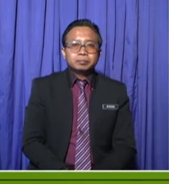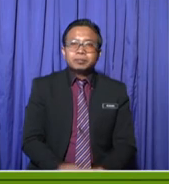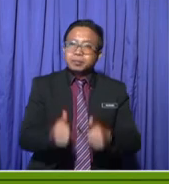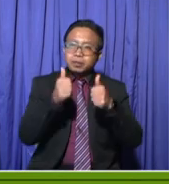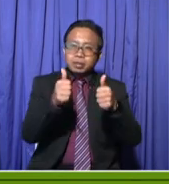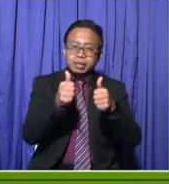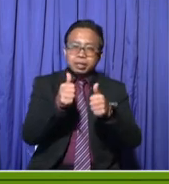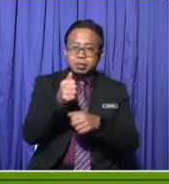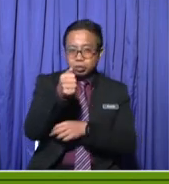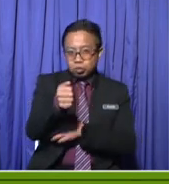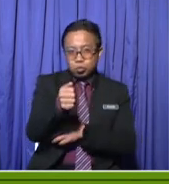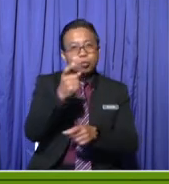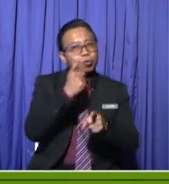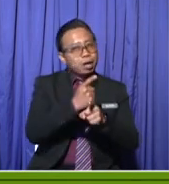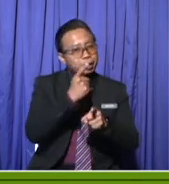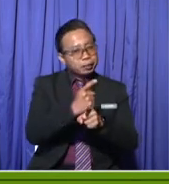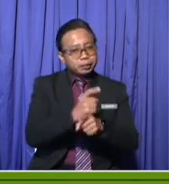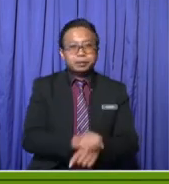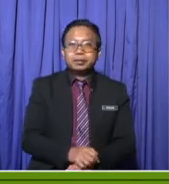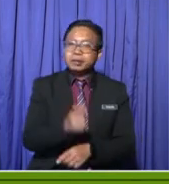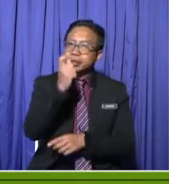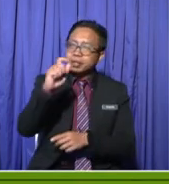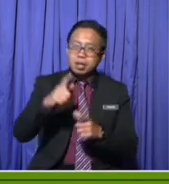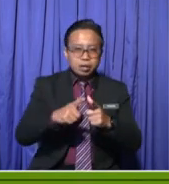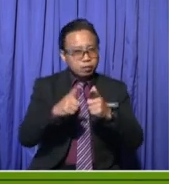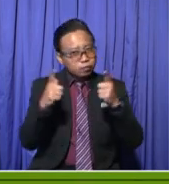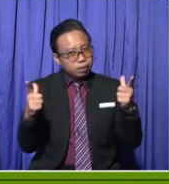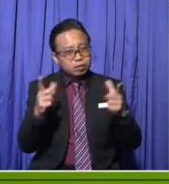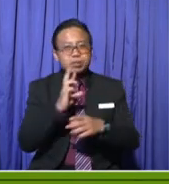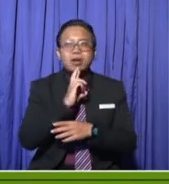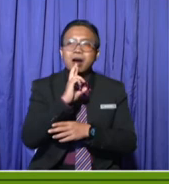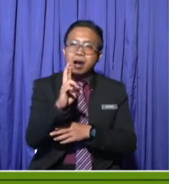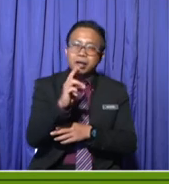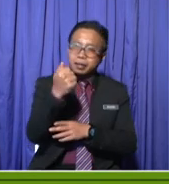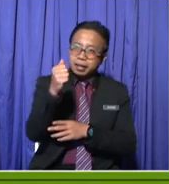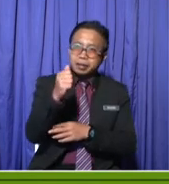Great! You are right. The differences are 10.